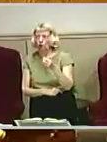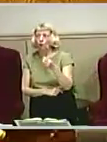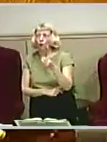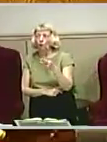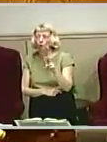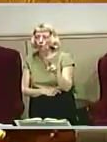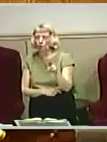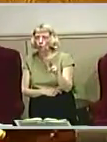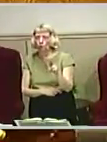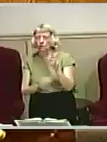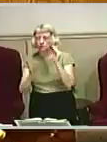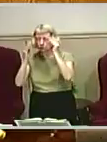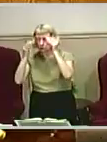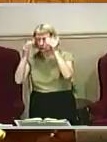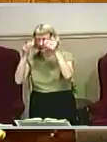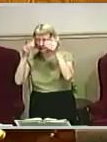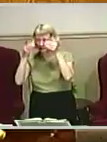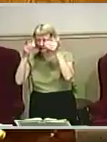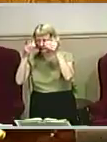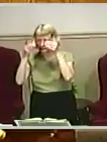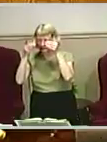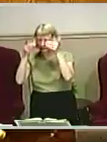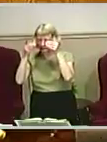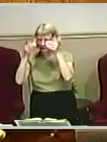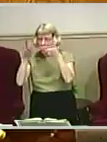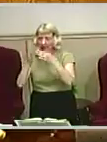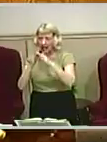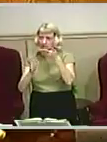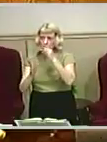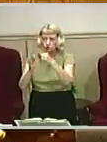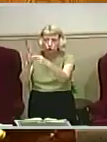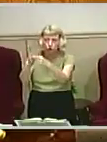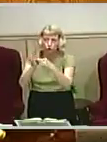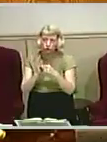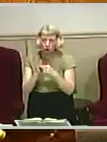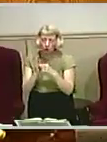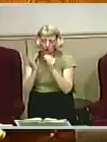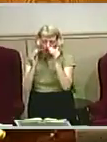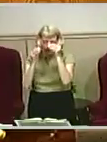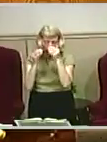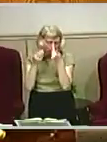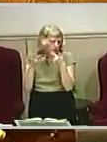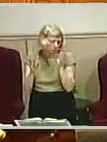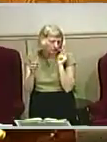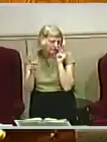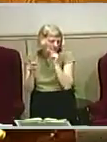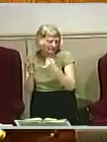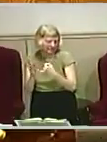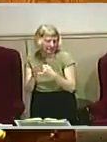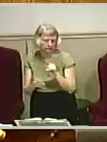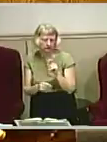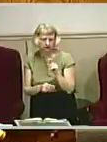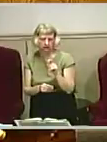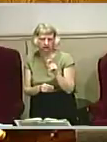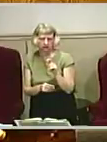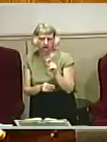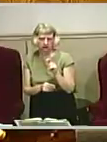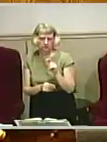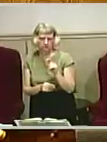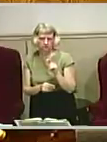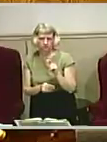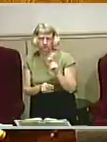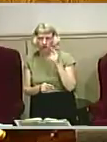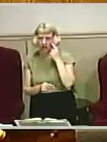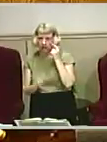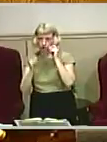they squinting and we're asking God to show us something, but we really don't want to receive it? Are